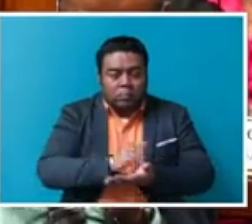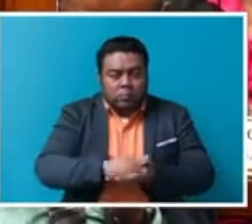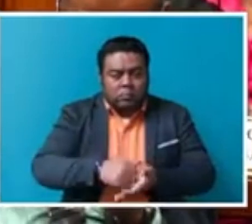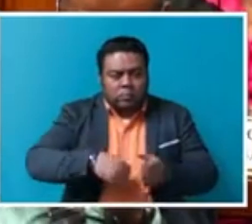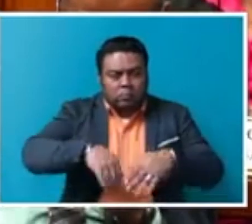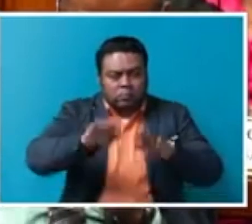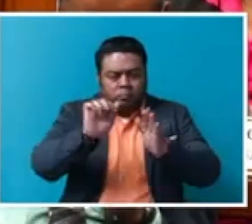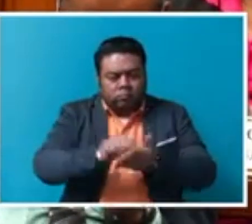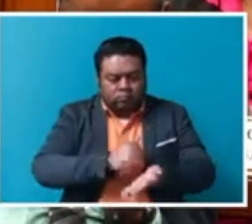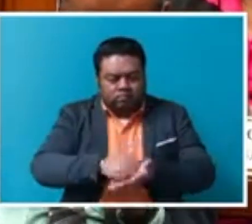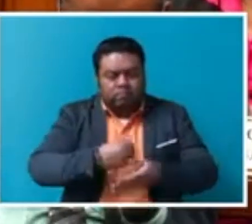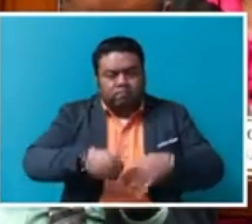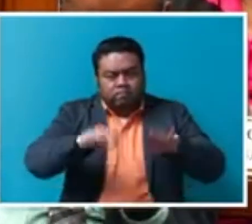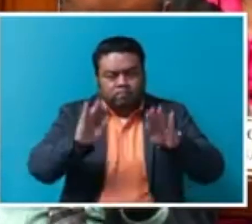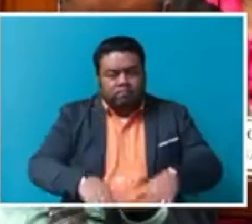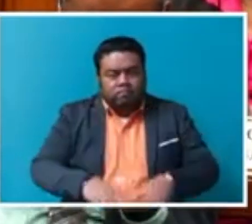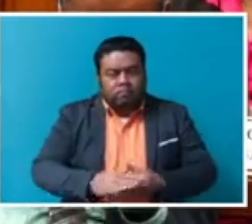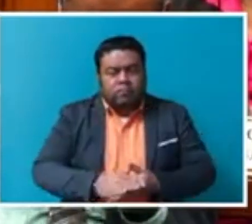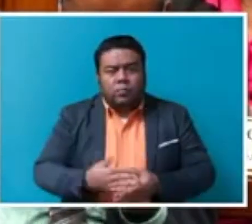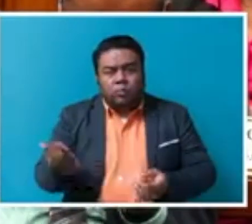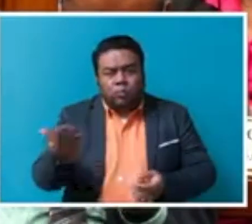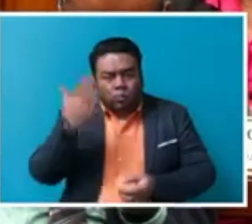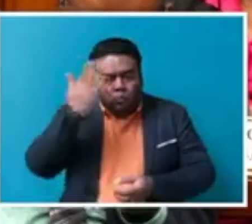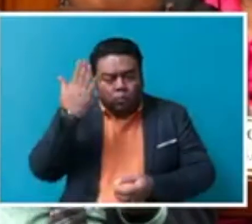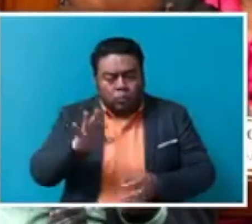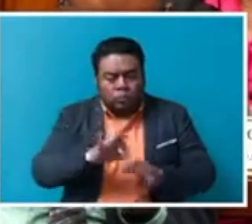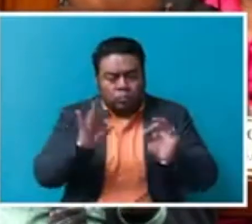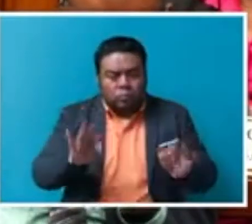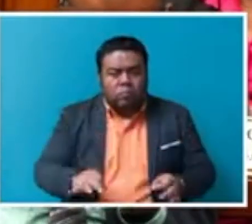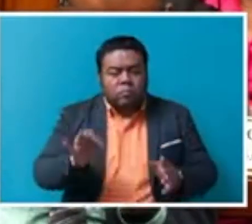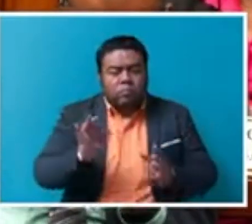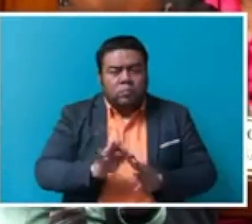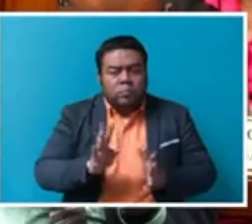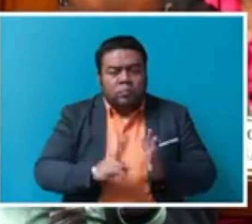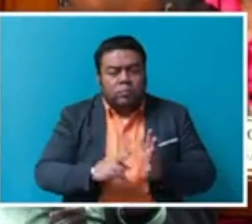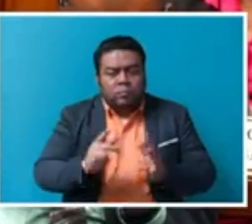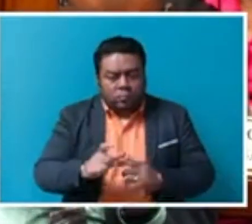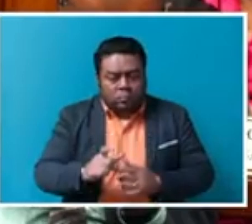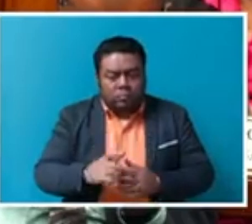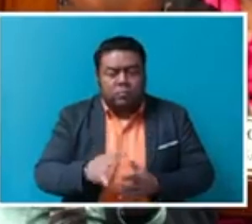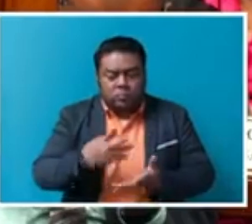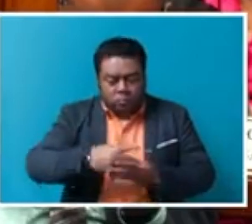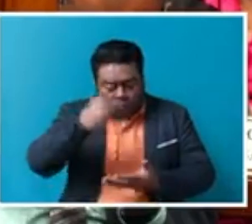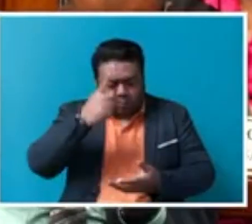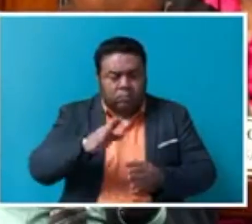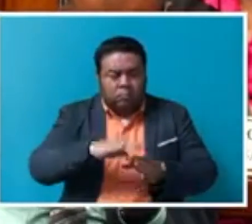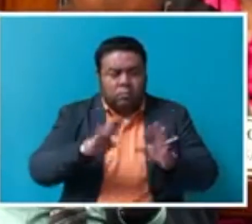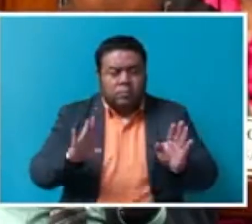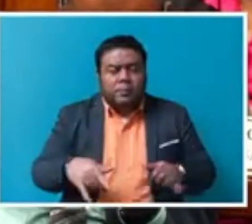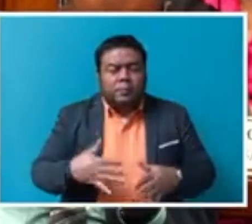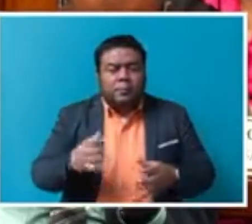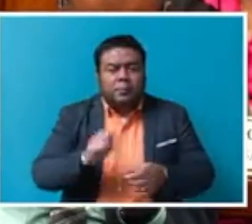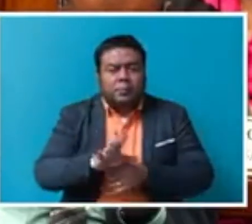flyers, school patrol items, TVC productions, educational materials such as calendars, posters, and